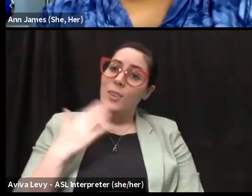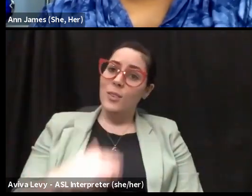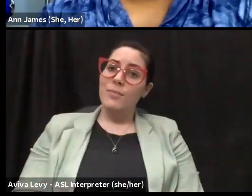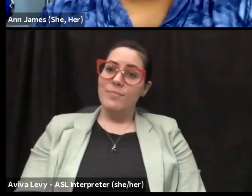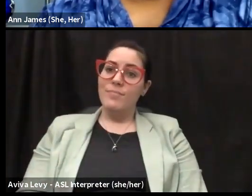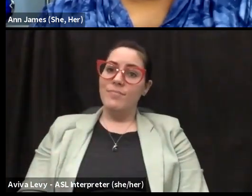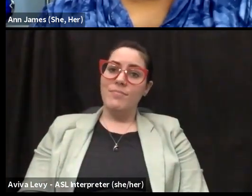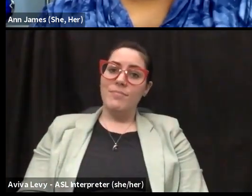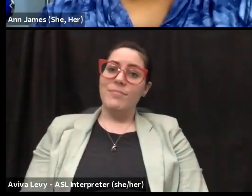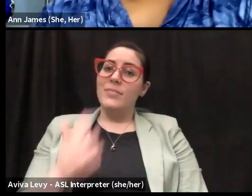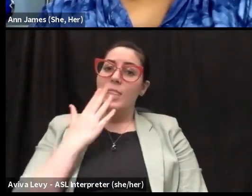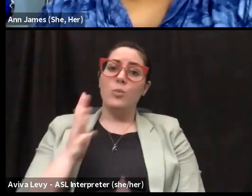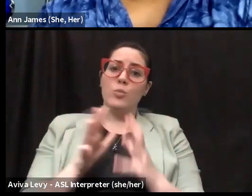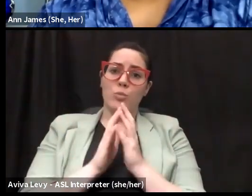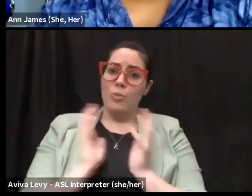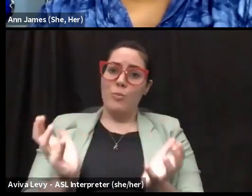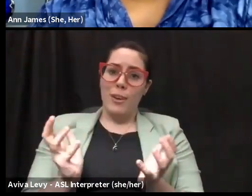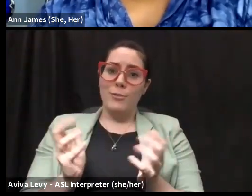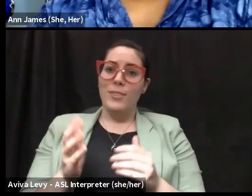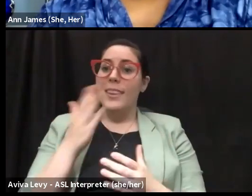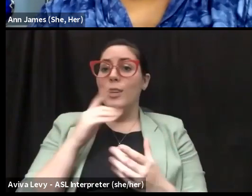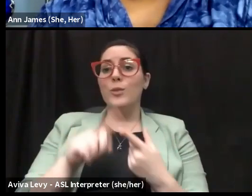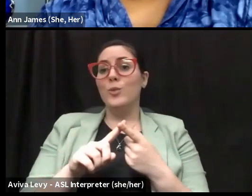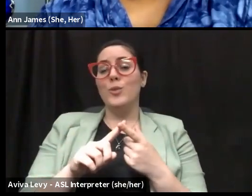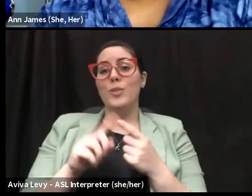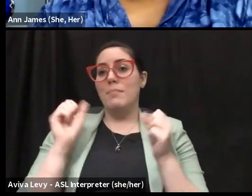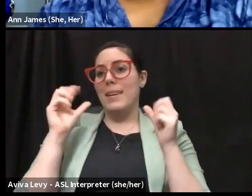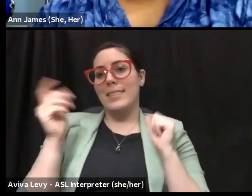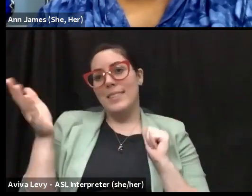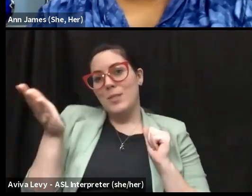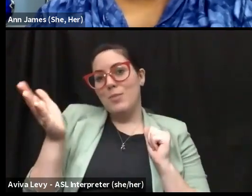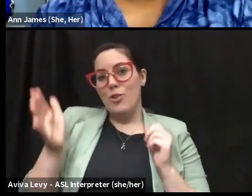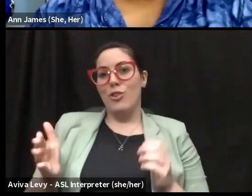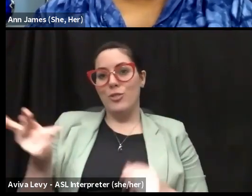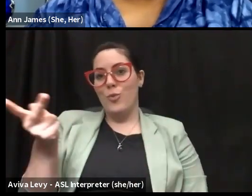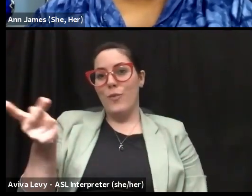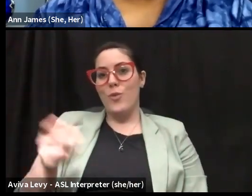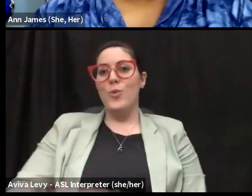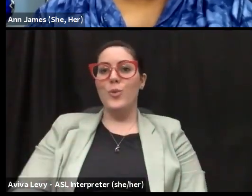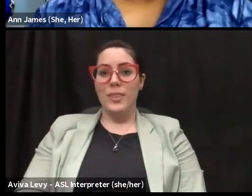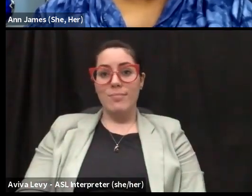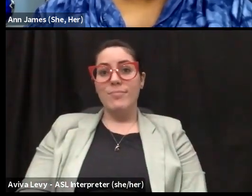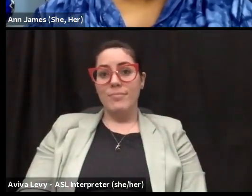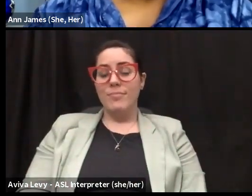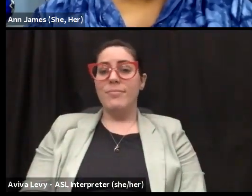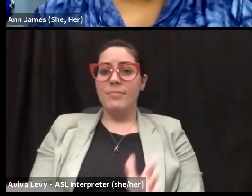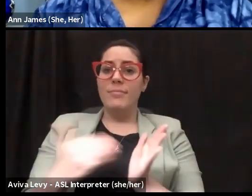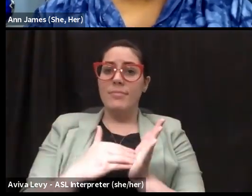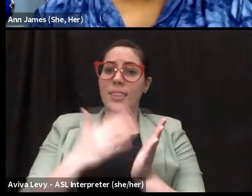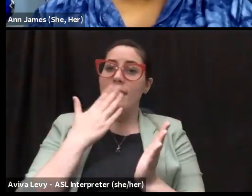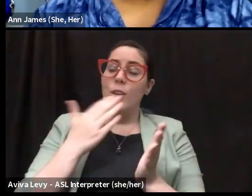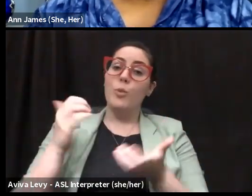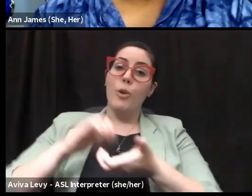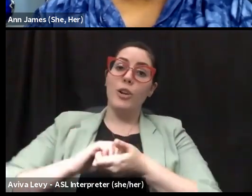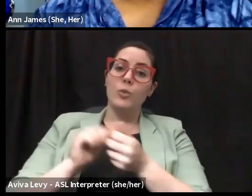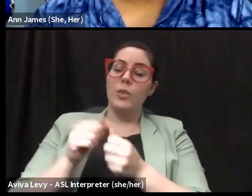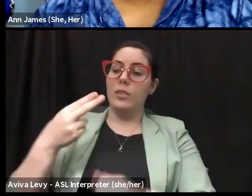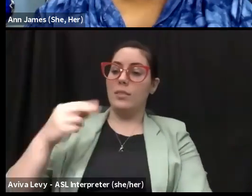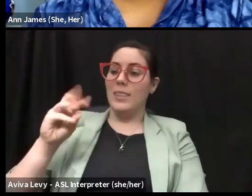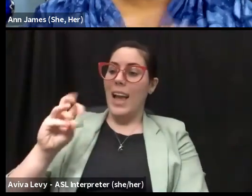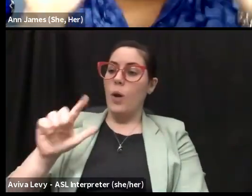Thank you so much. So thank you to our fantastic speakers. And I want to thank again our partners at HowlRound and